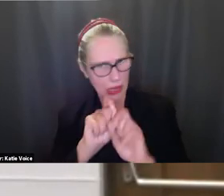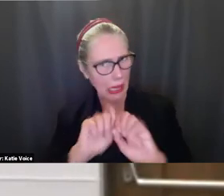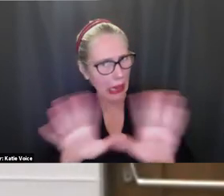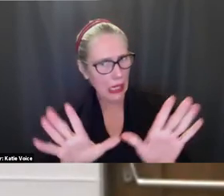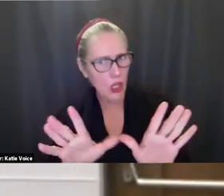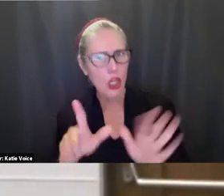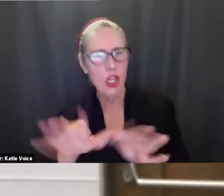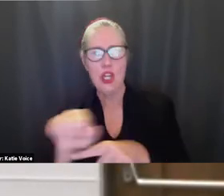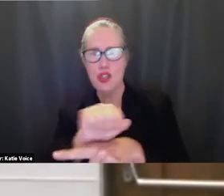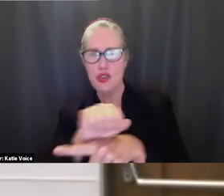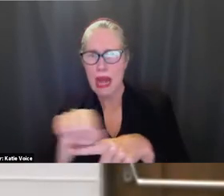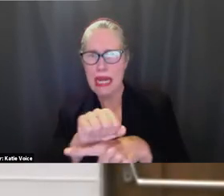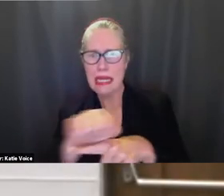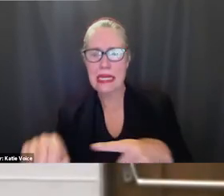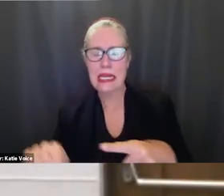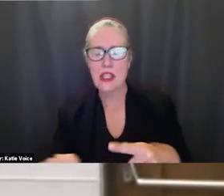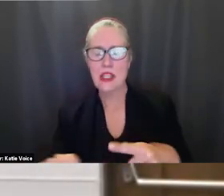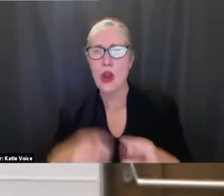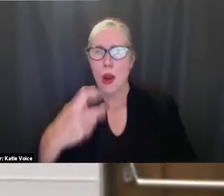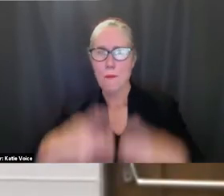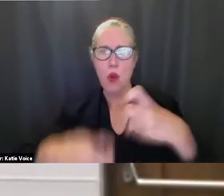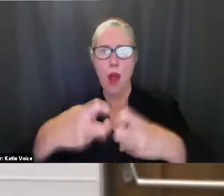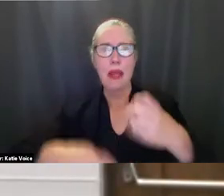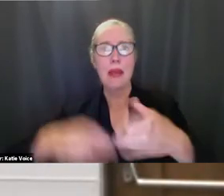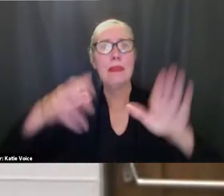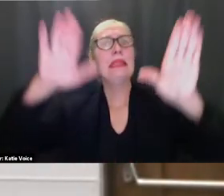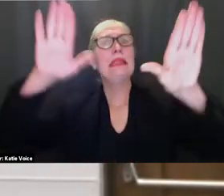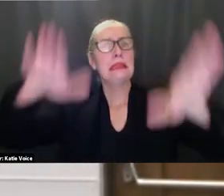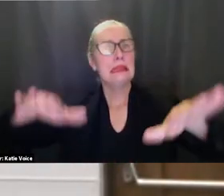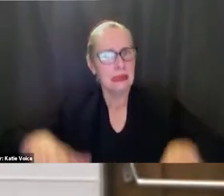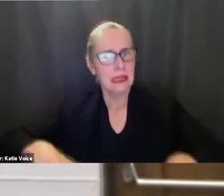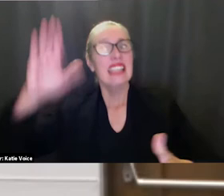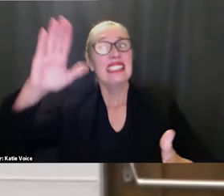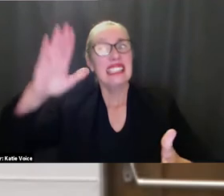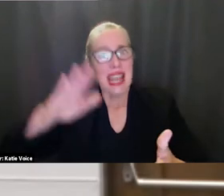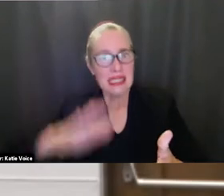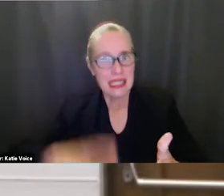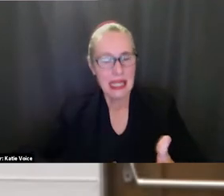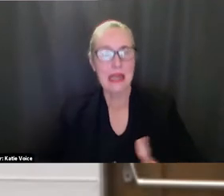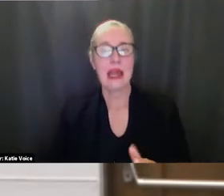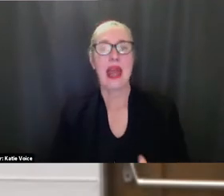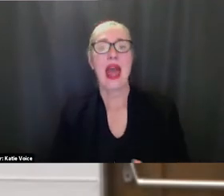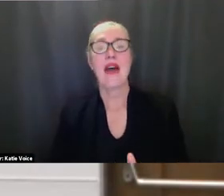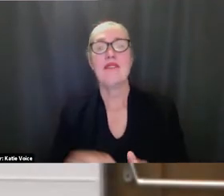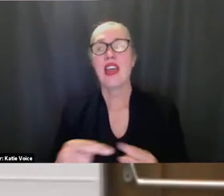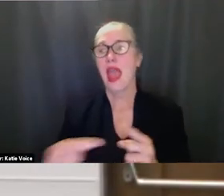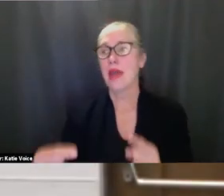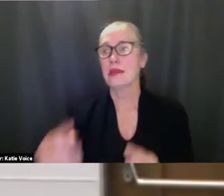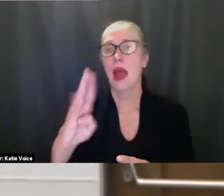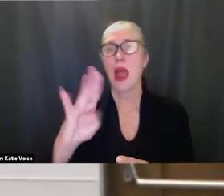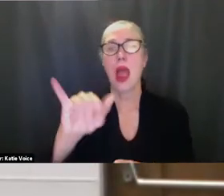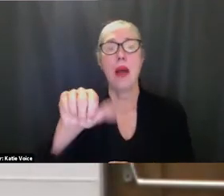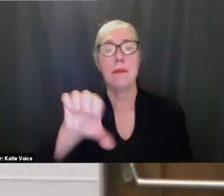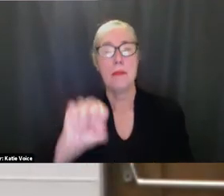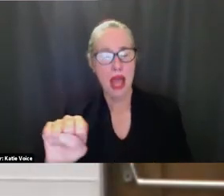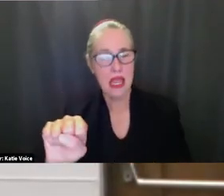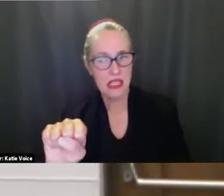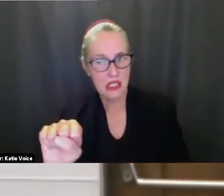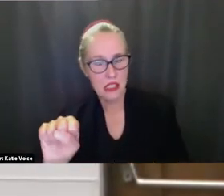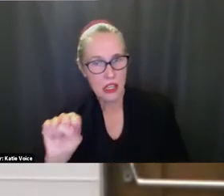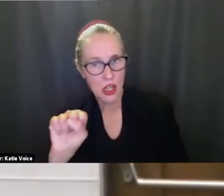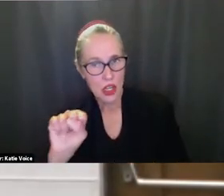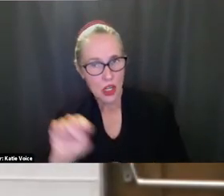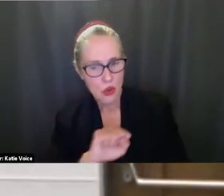de-escalation we want that individual to have anti-bias training and be well-versed in